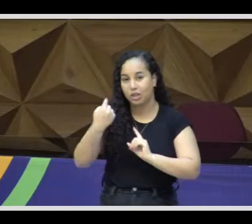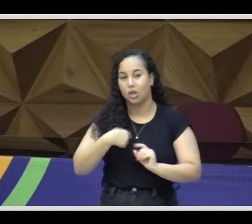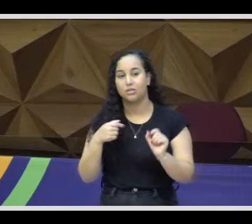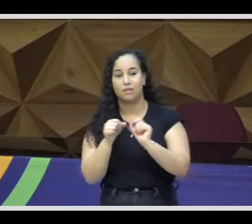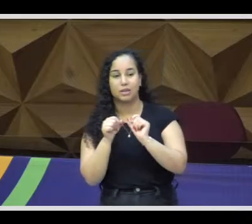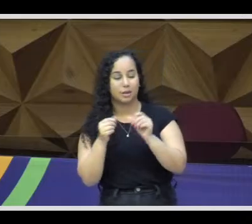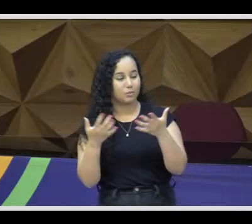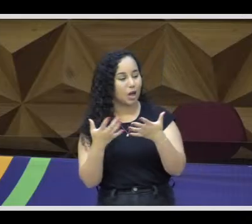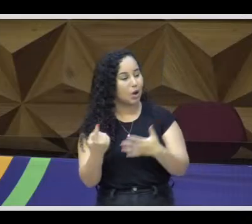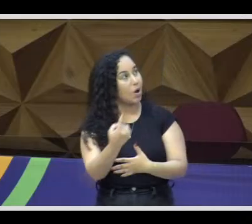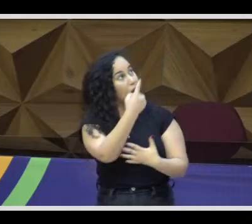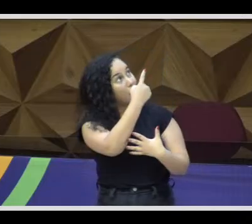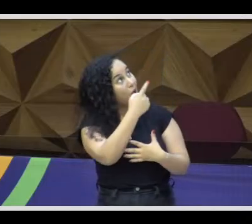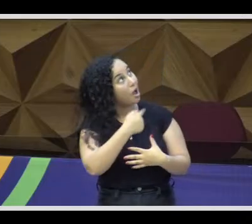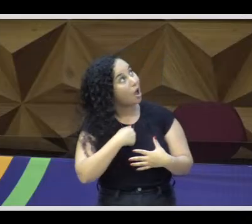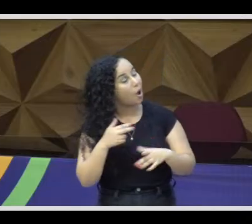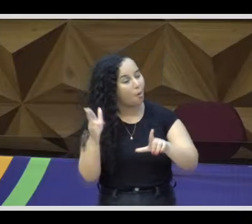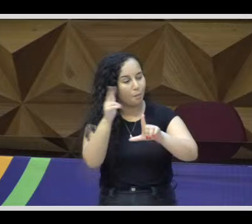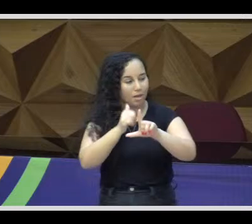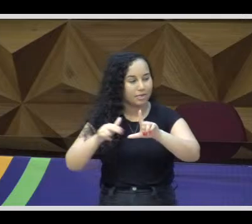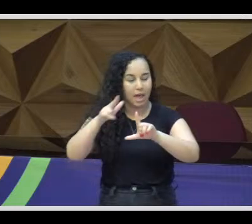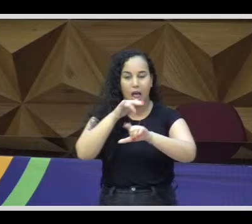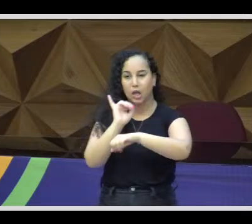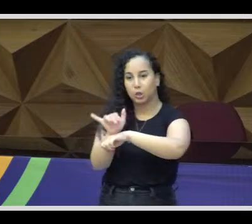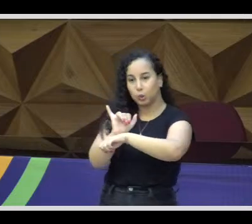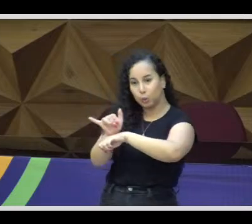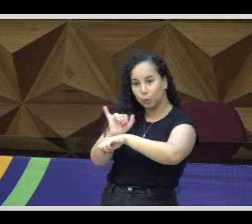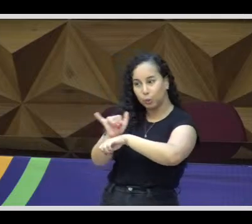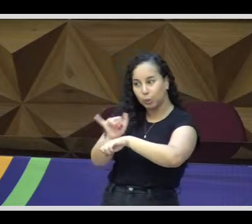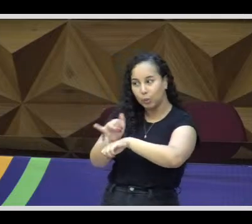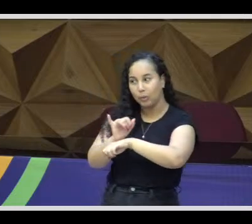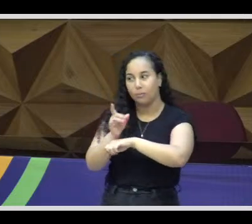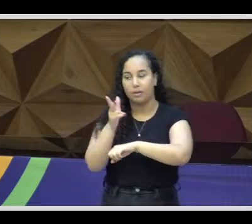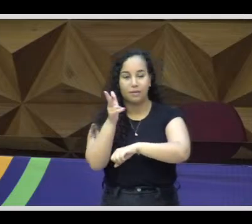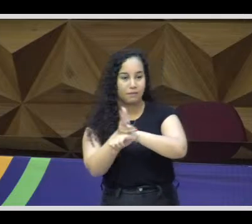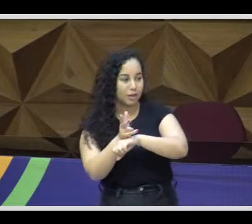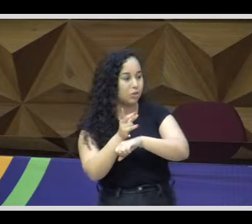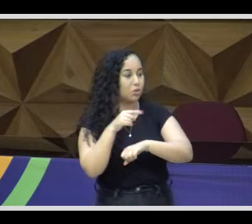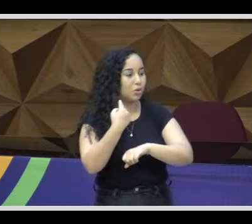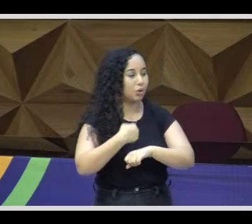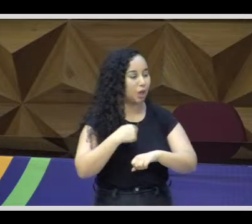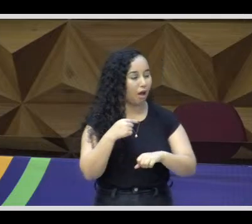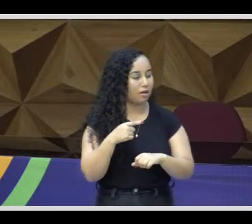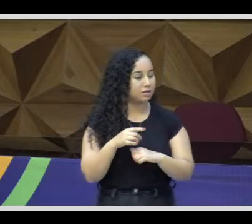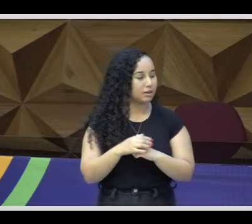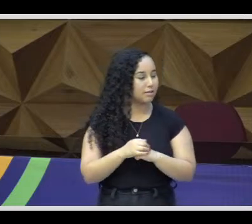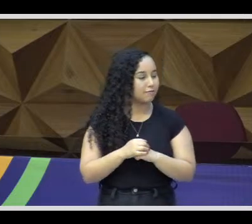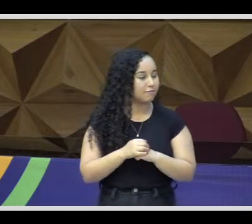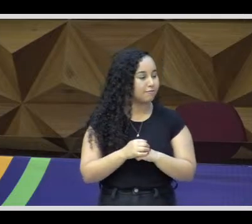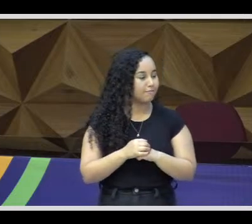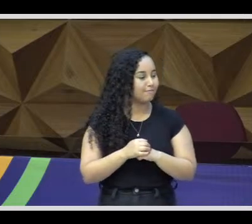is we are screening all YouTube videos and we are classifying